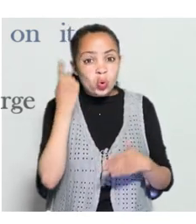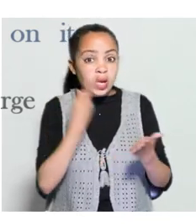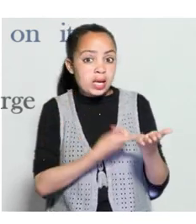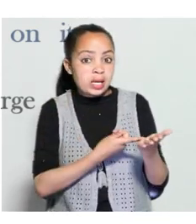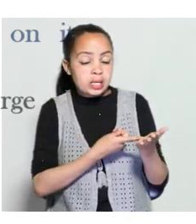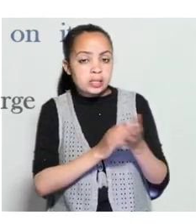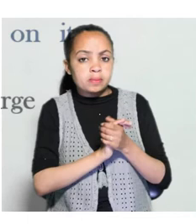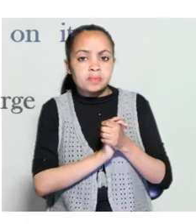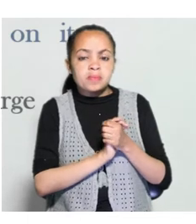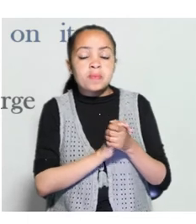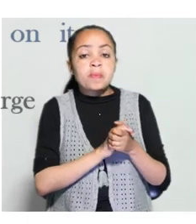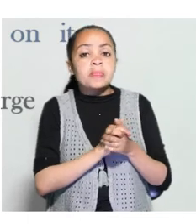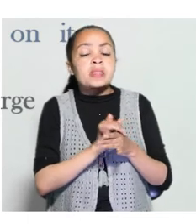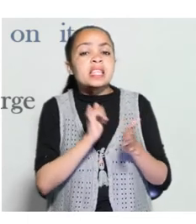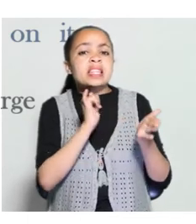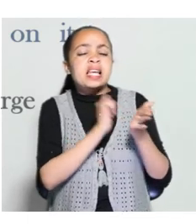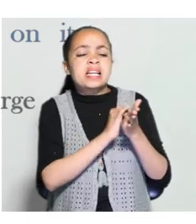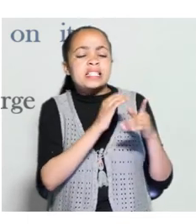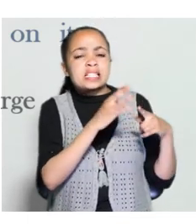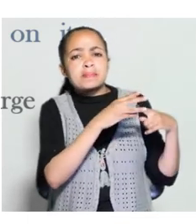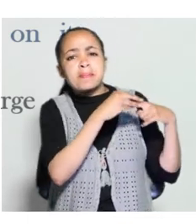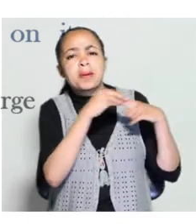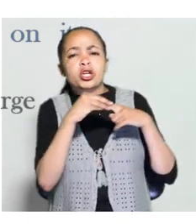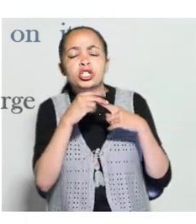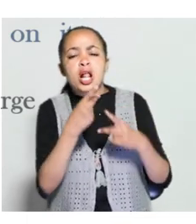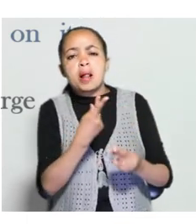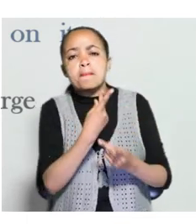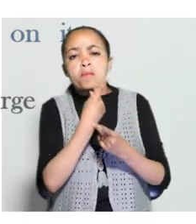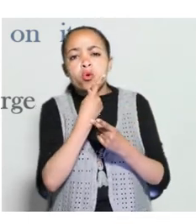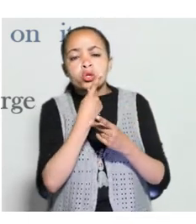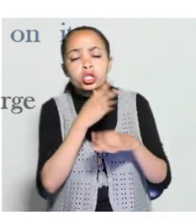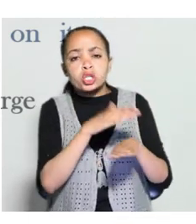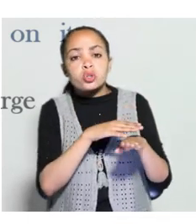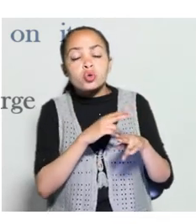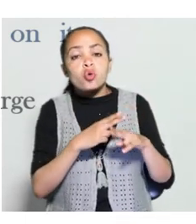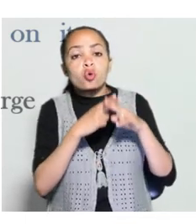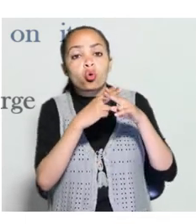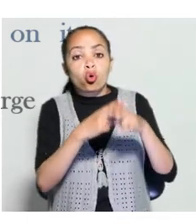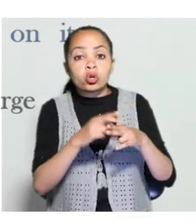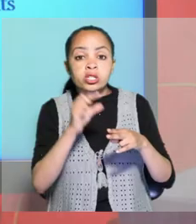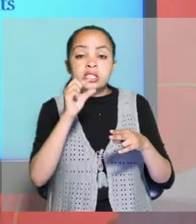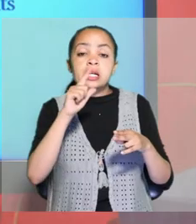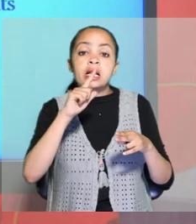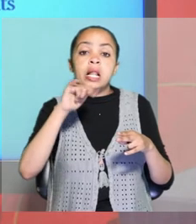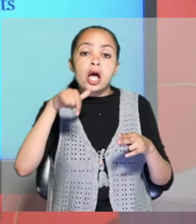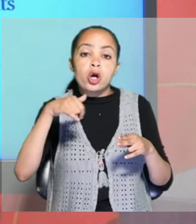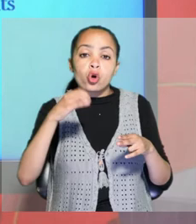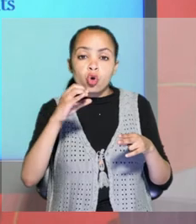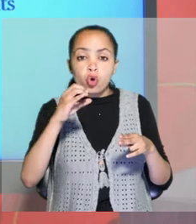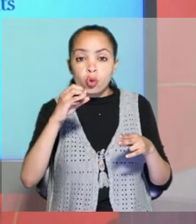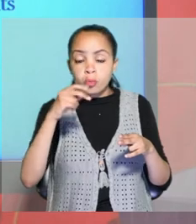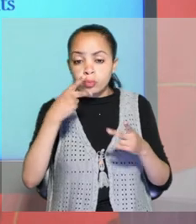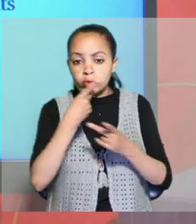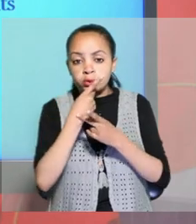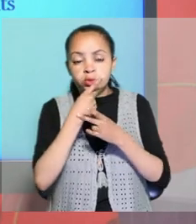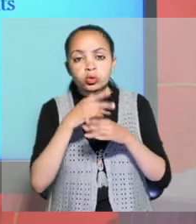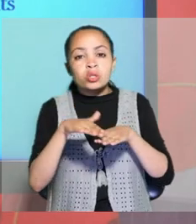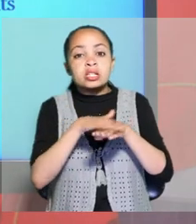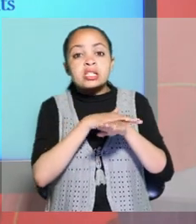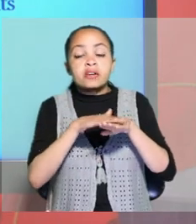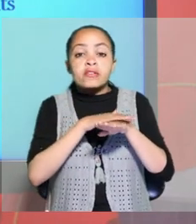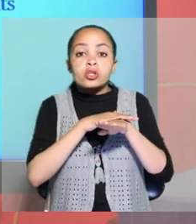is there is a special protein called glycoprotein 120 on the surface of